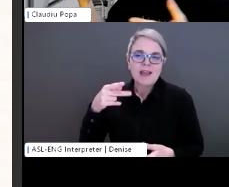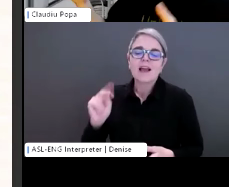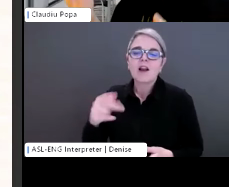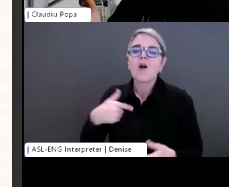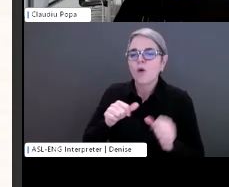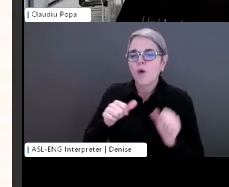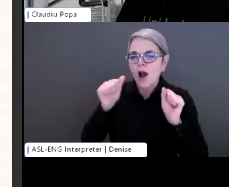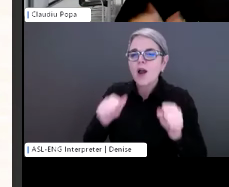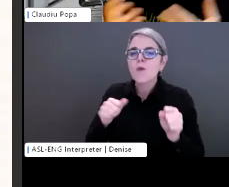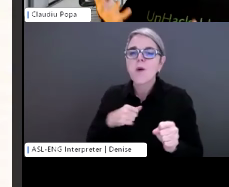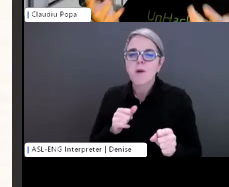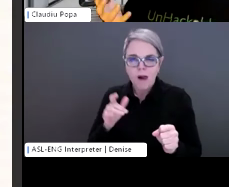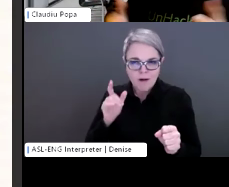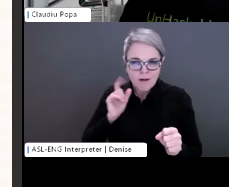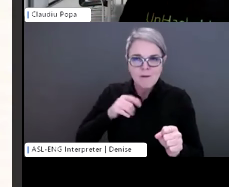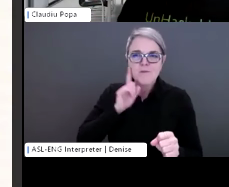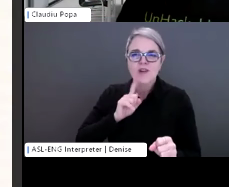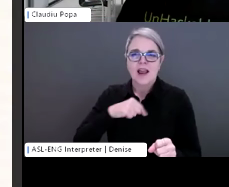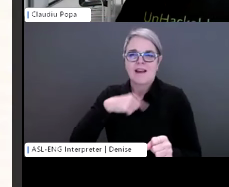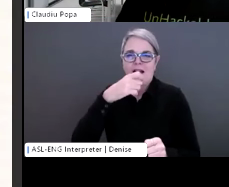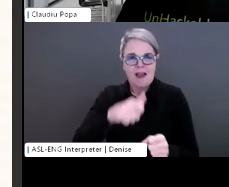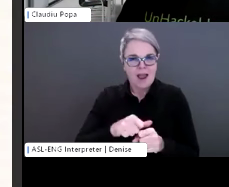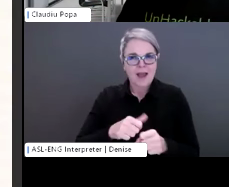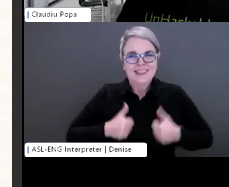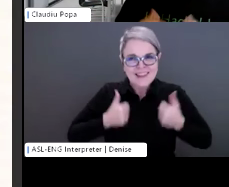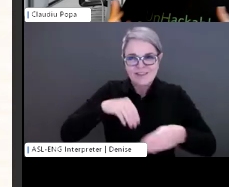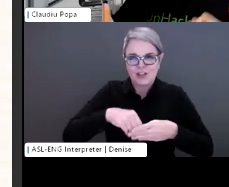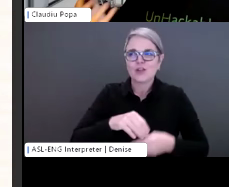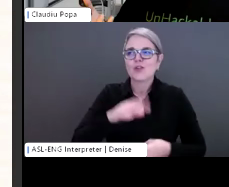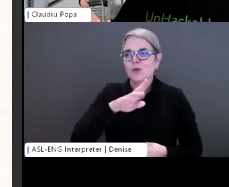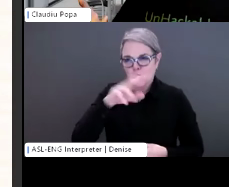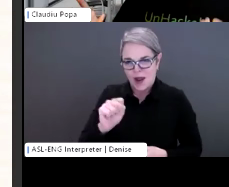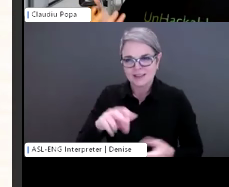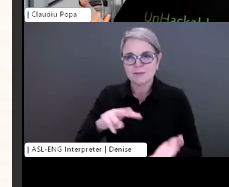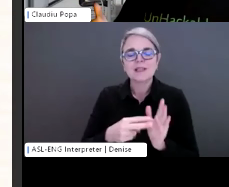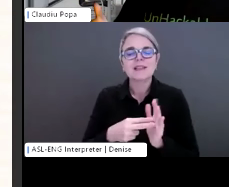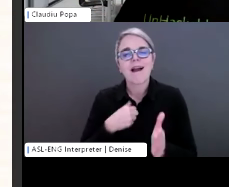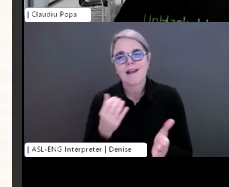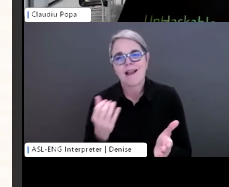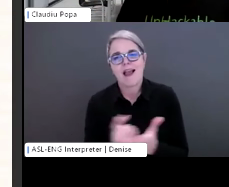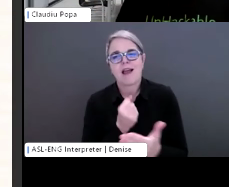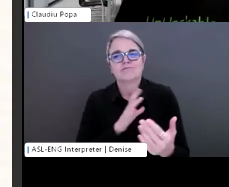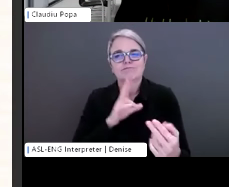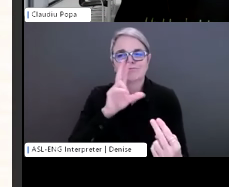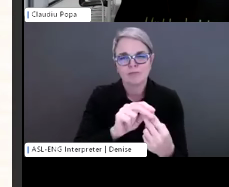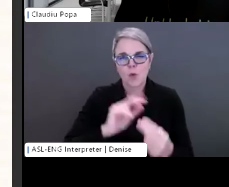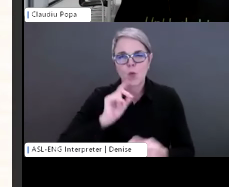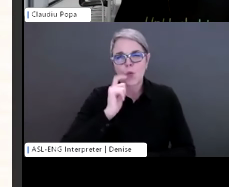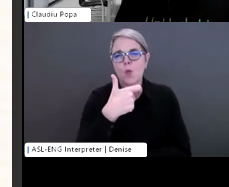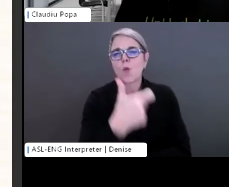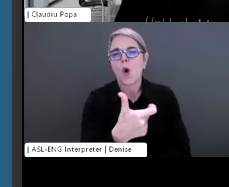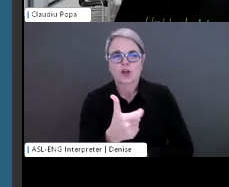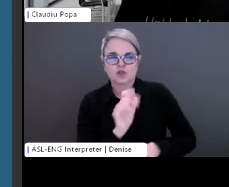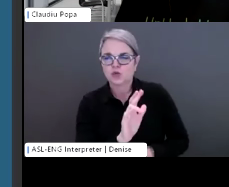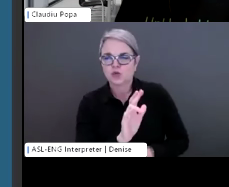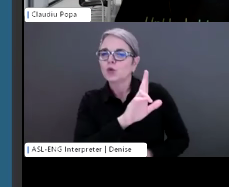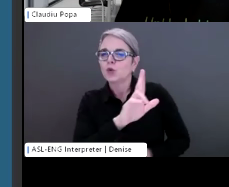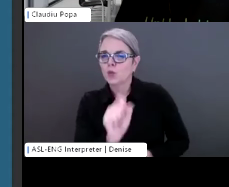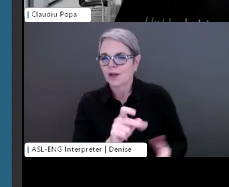program that's in the States. These are different tools that can be abused to be used for different purposes.